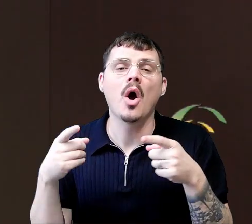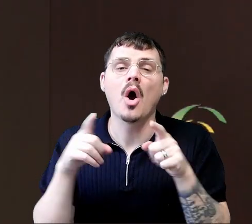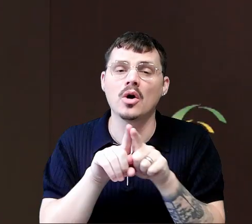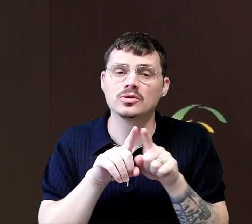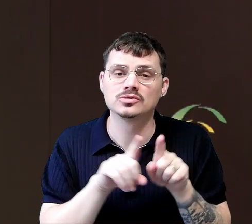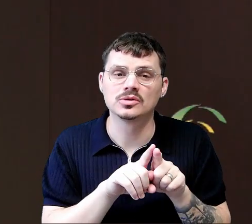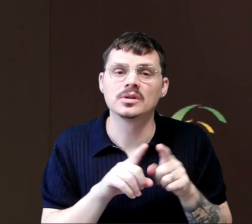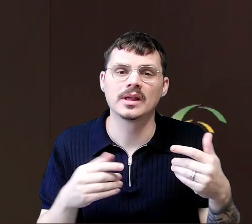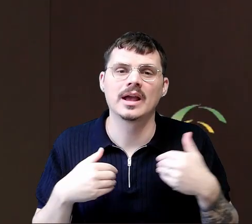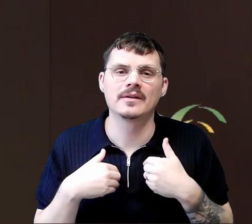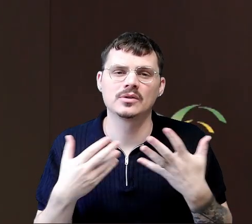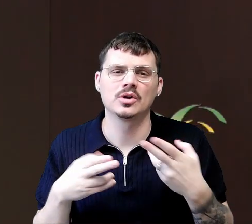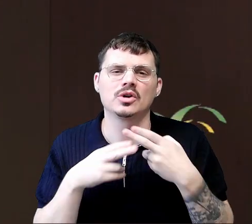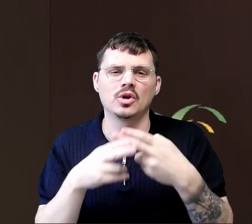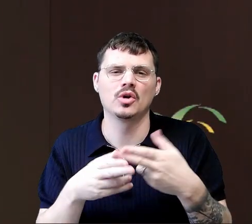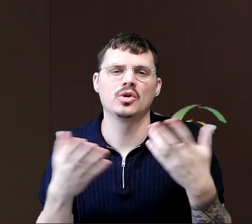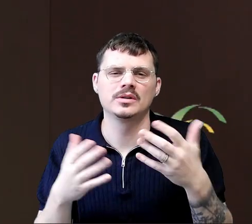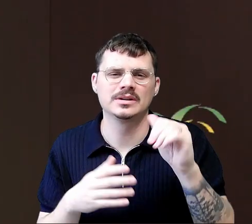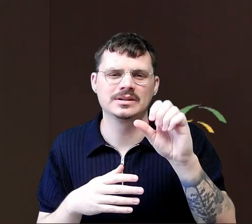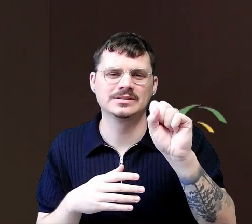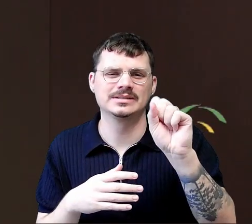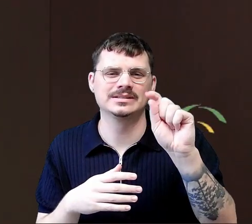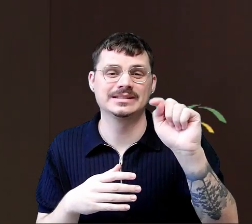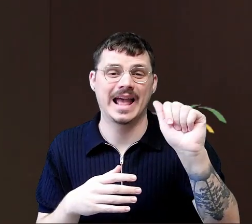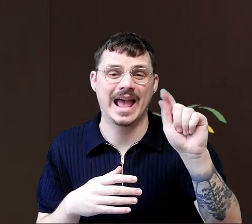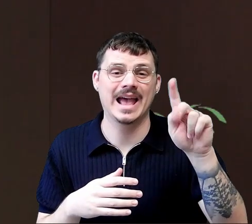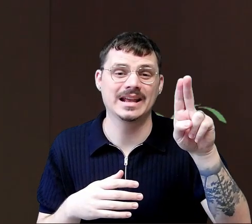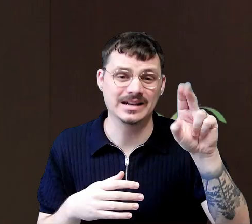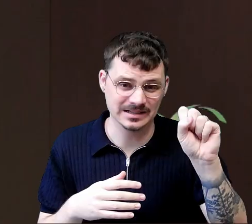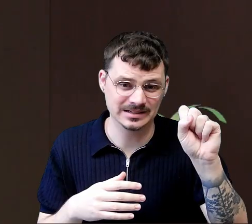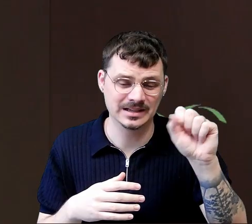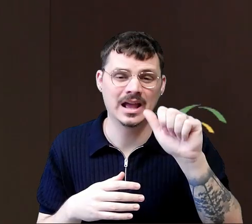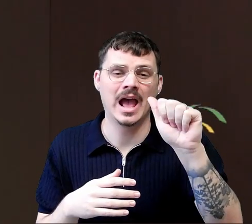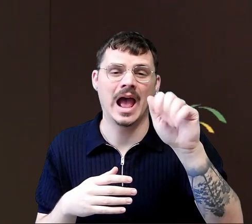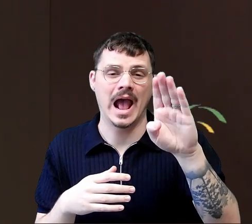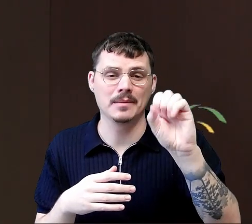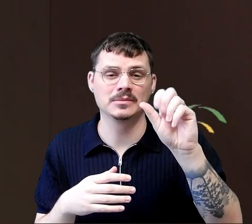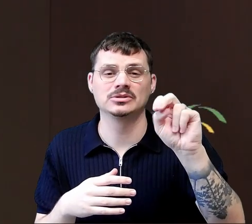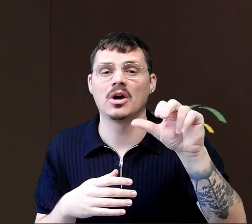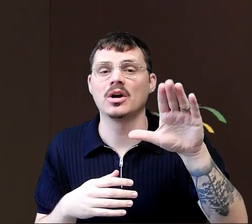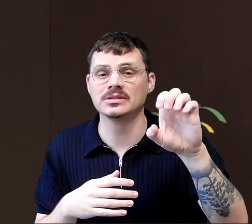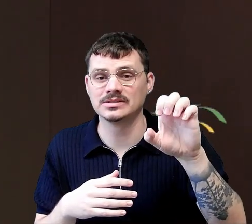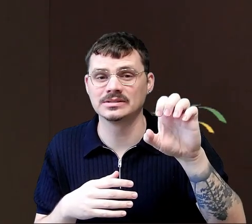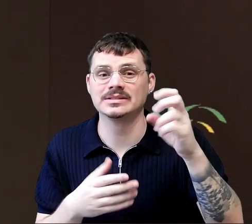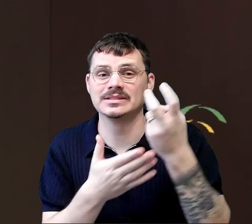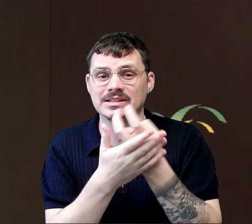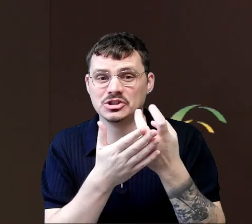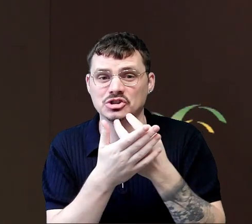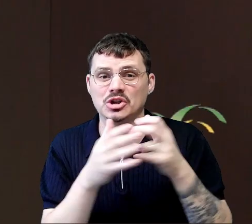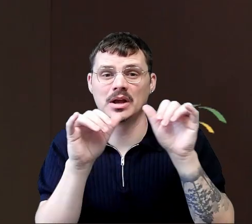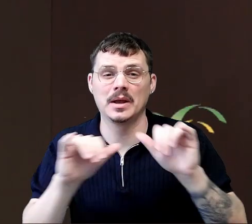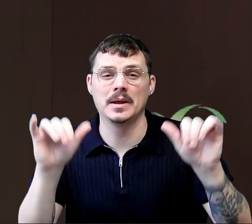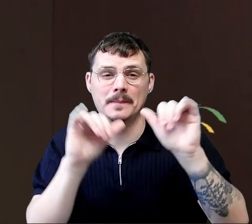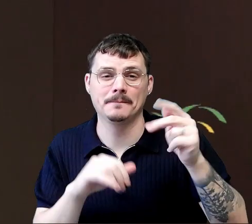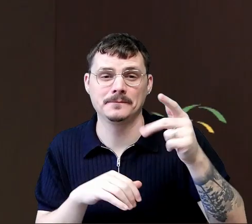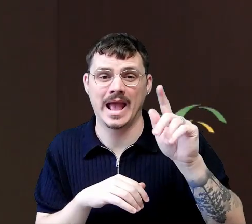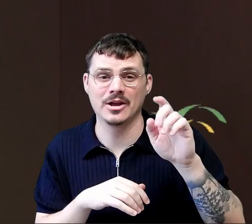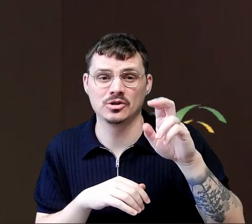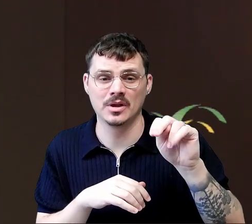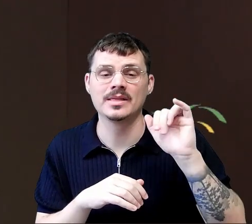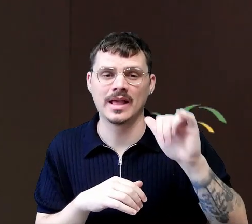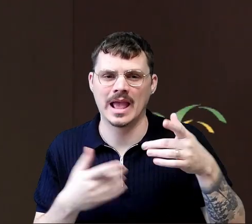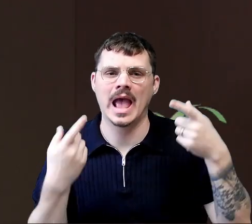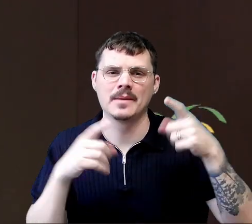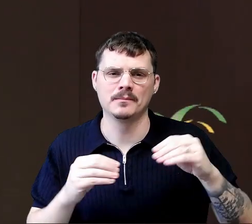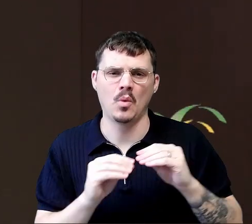also what's called a status absence seizure pattern that occurs more often